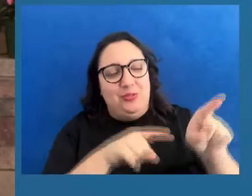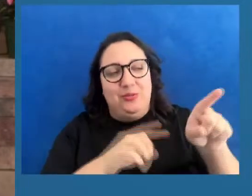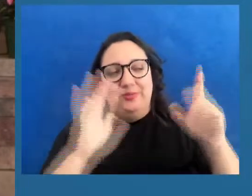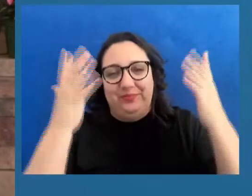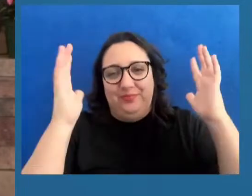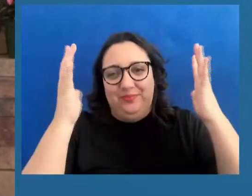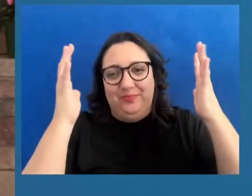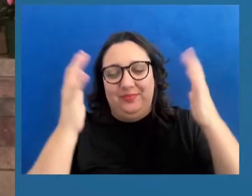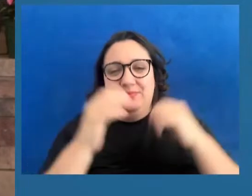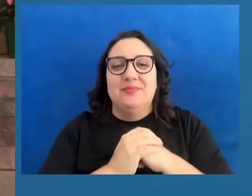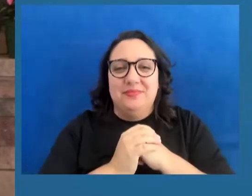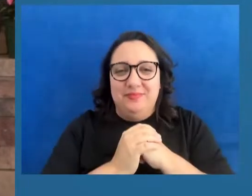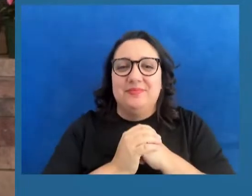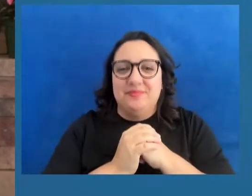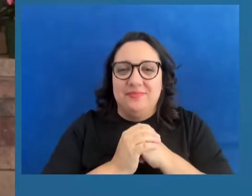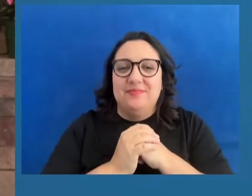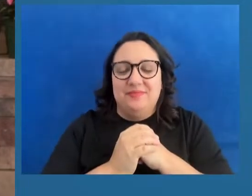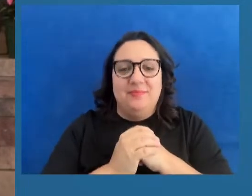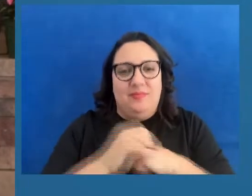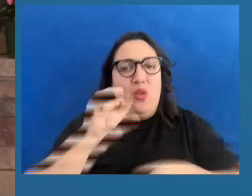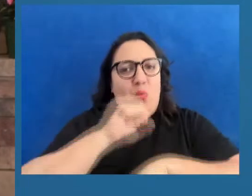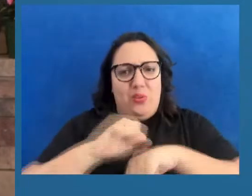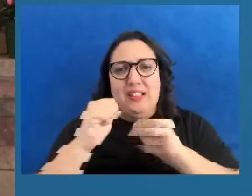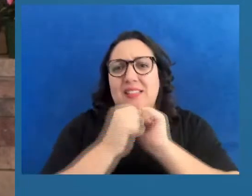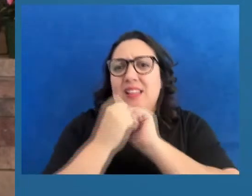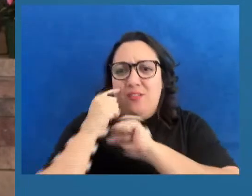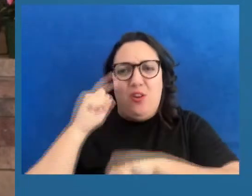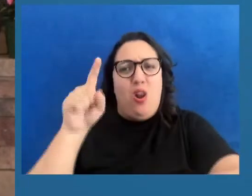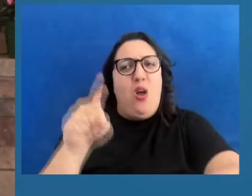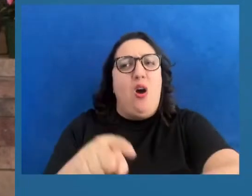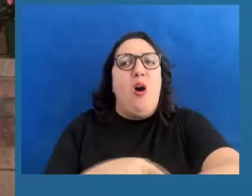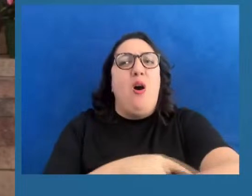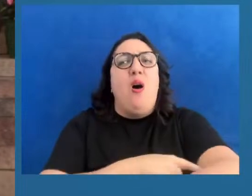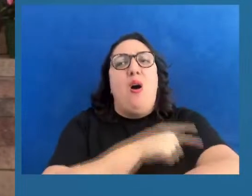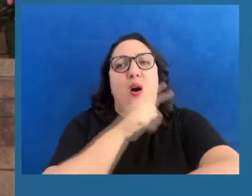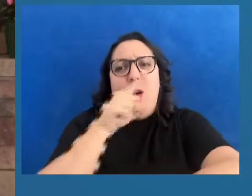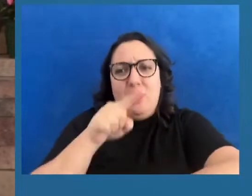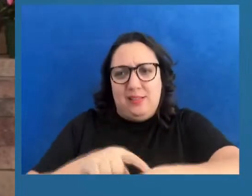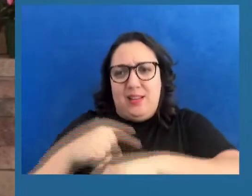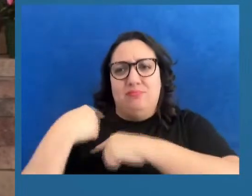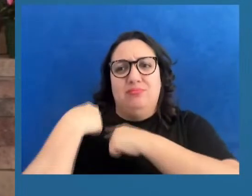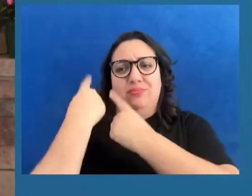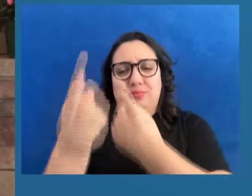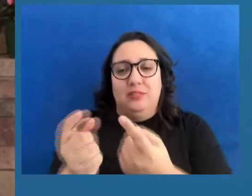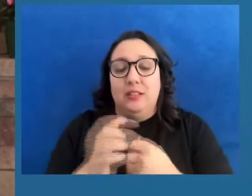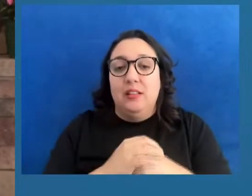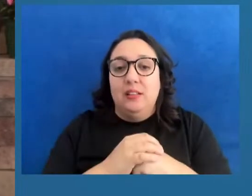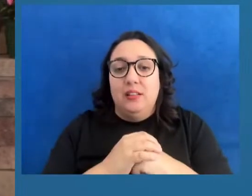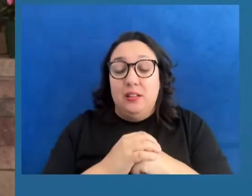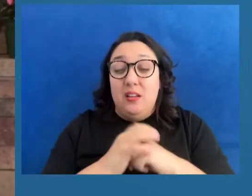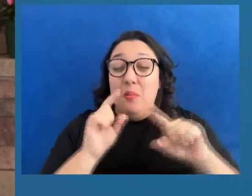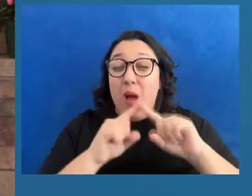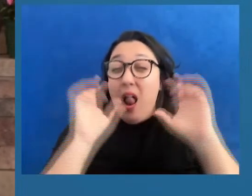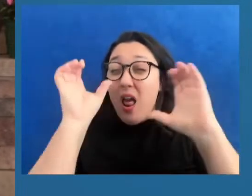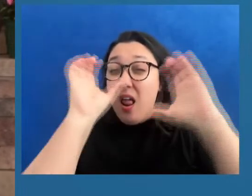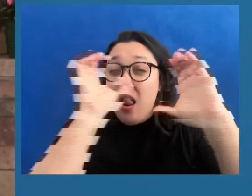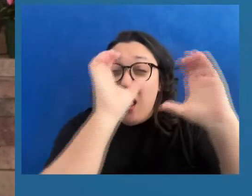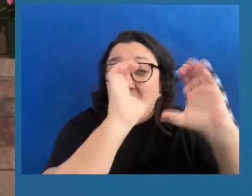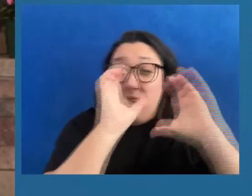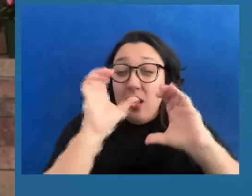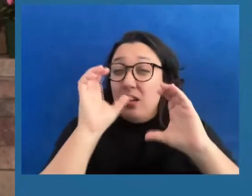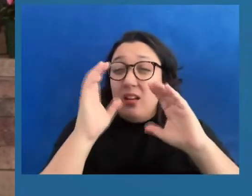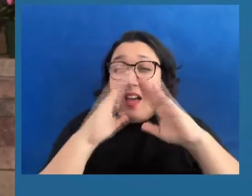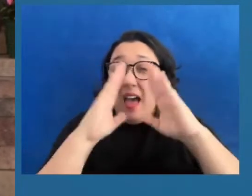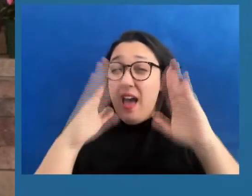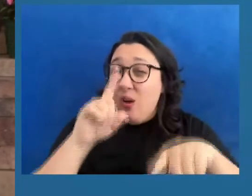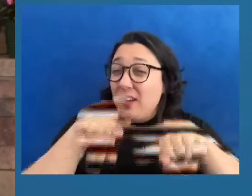you. Bill's been working together a long, long time together, but not finding a home is a huge source of stress.